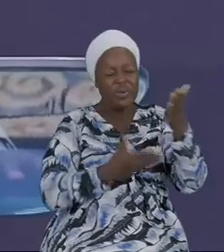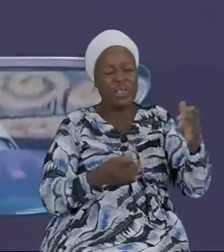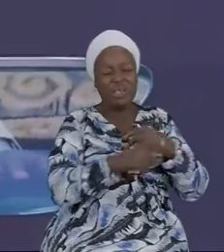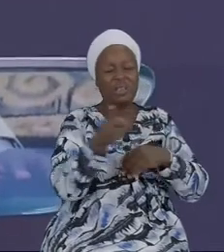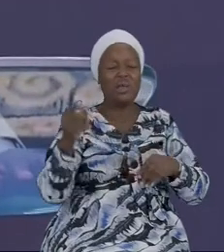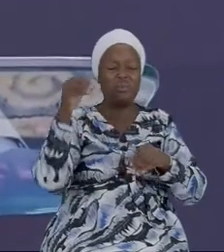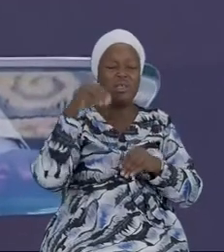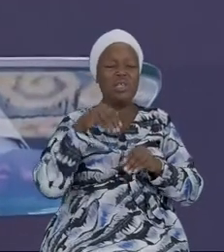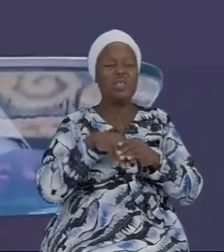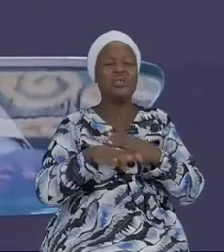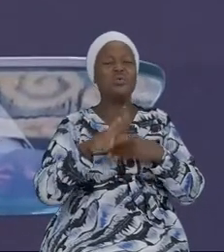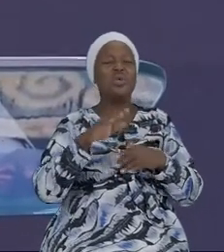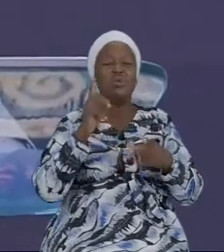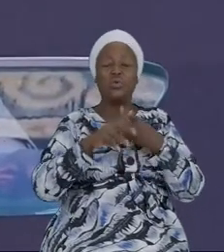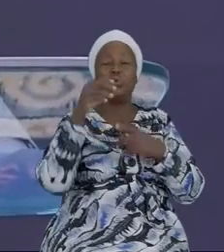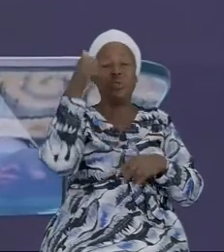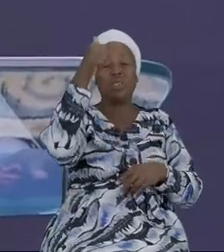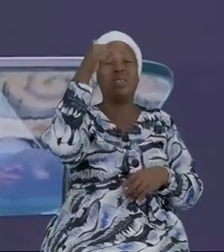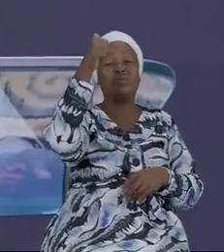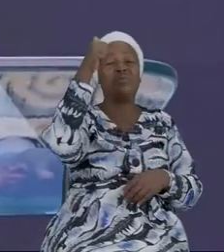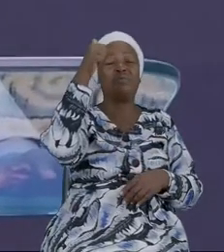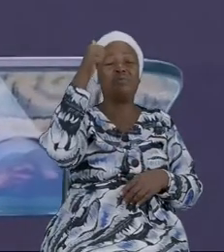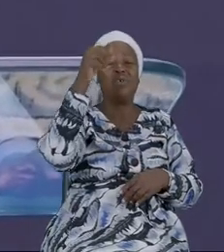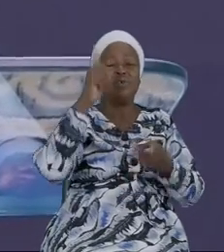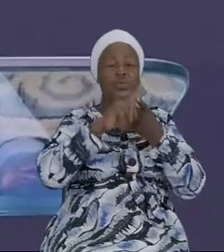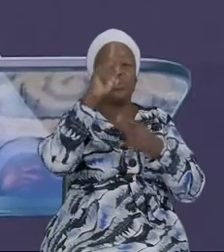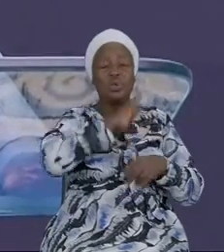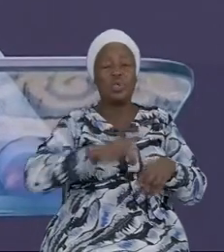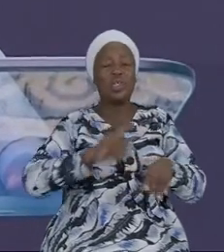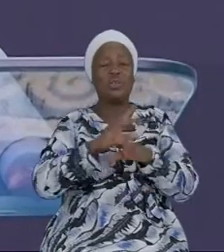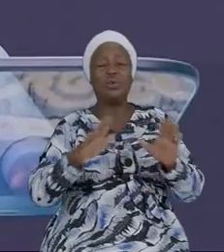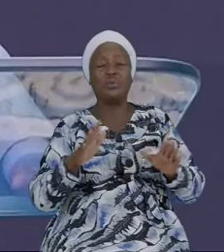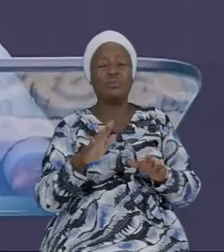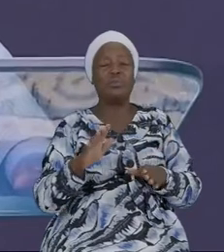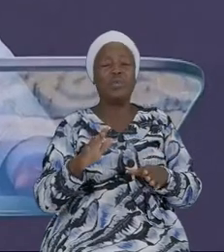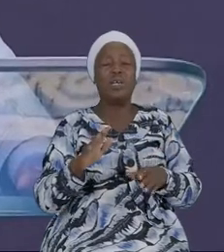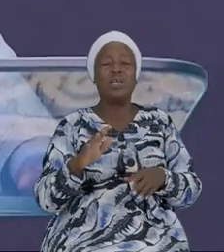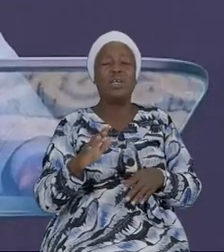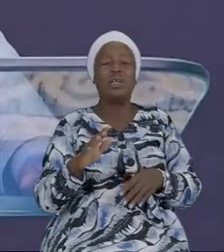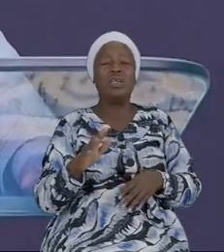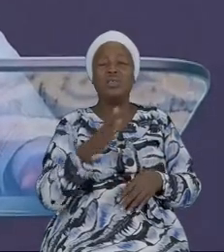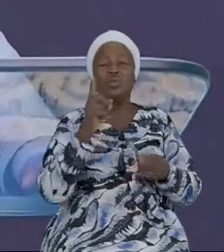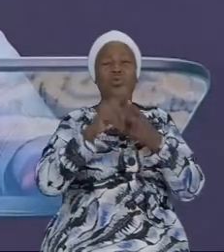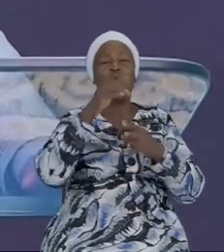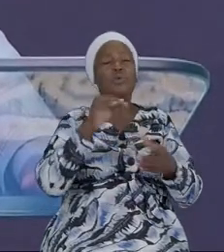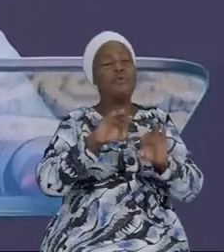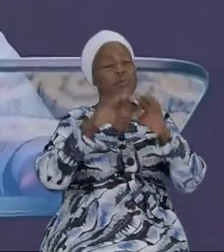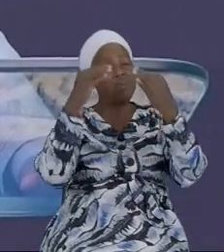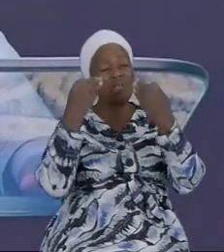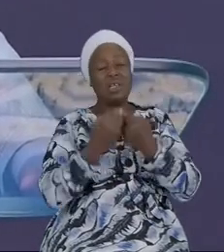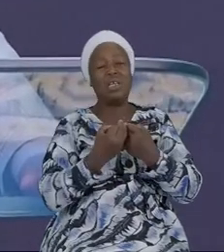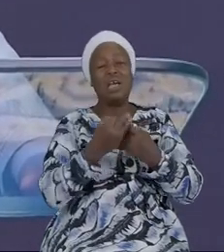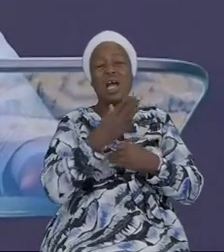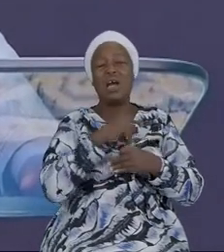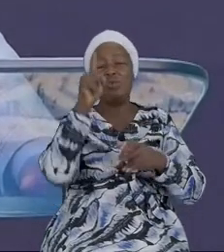them to yourself, to your kingdom, to your family. And you